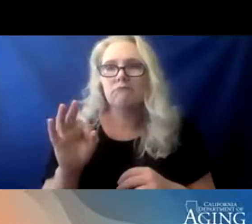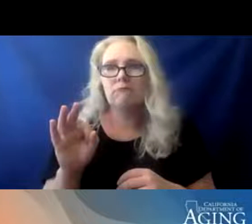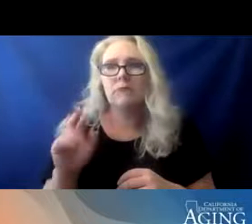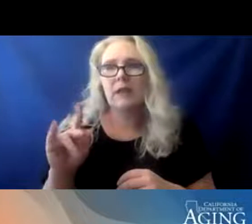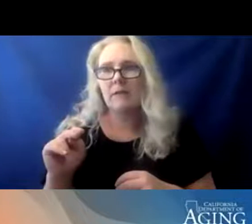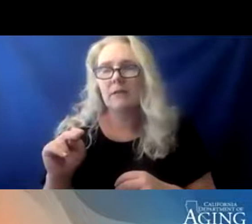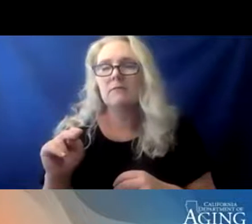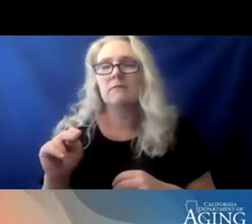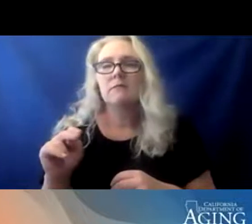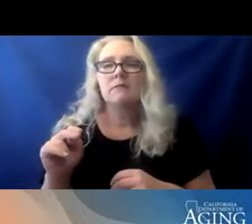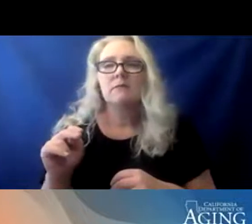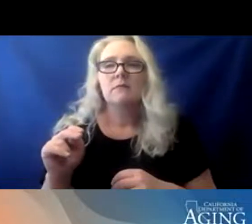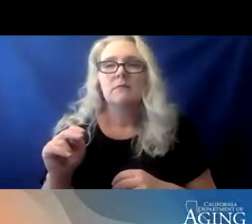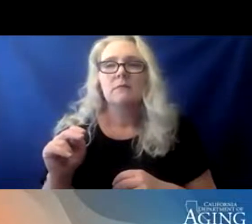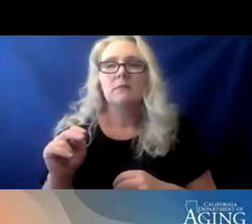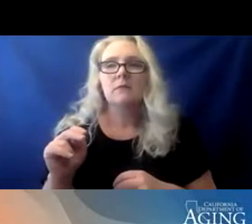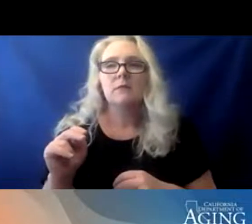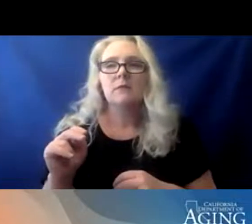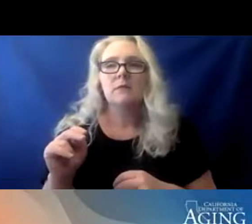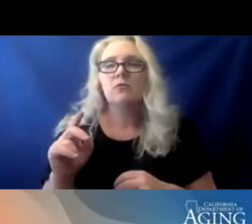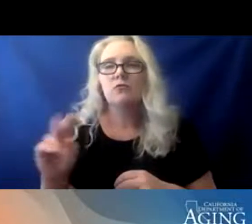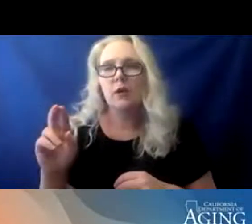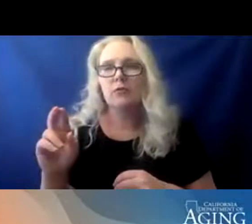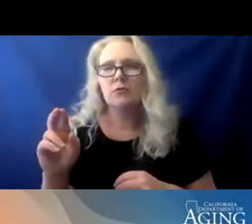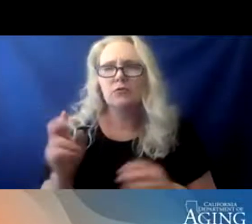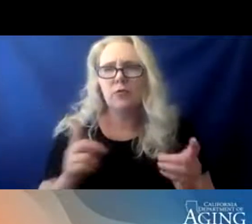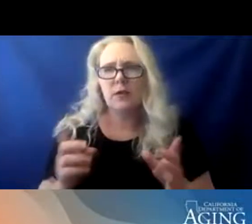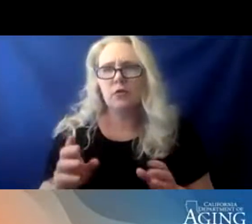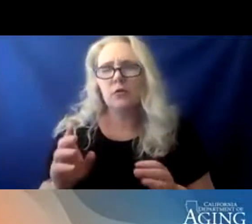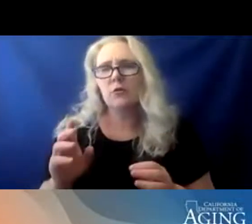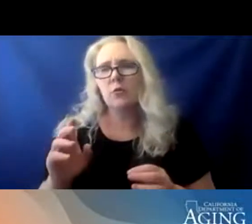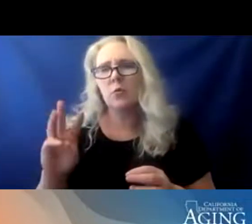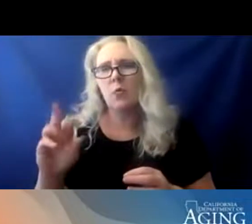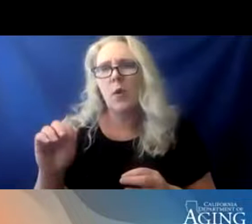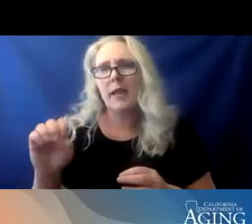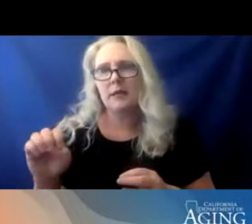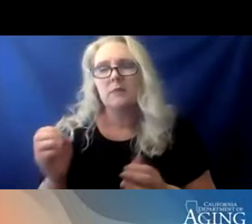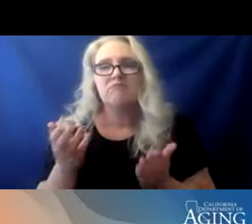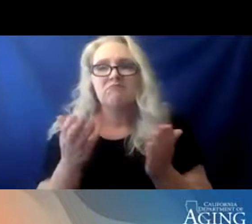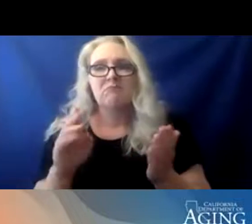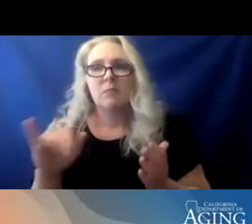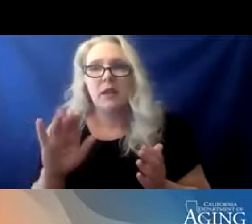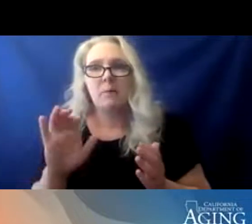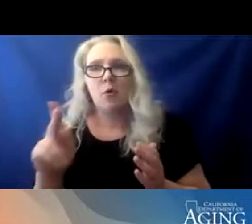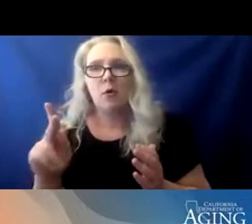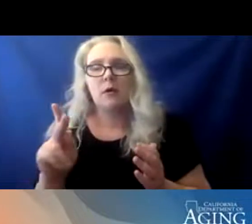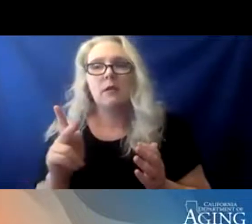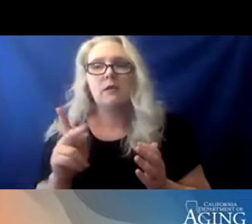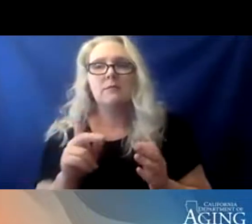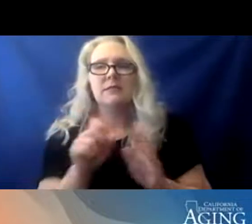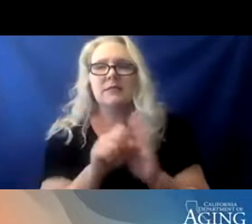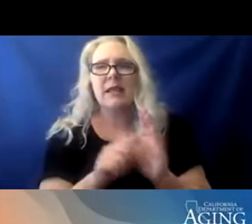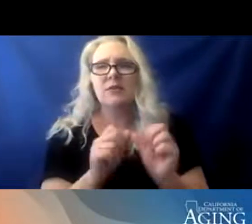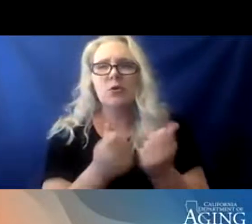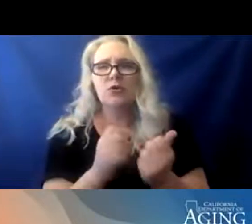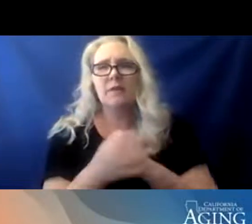Aging, along with Director McCoy Wade, presented the playbook to the California State Association of Counties, highlighting that important